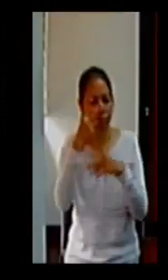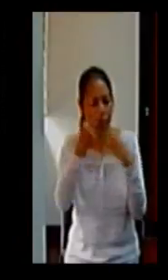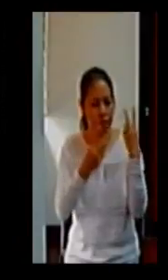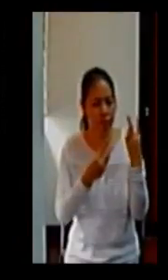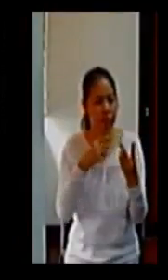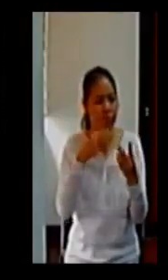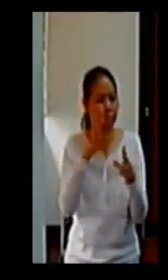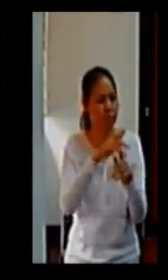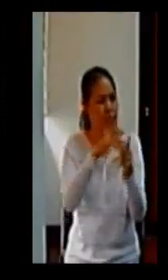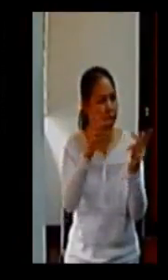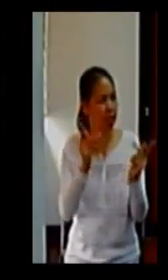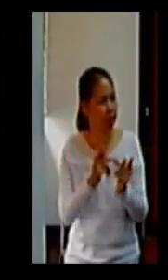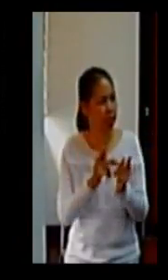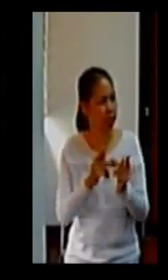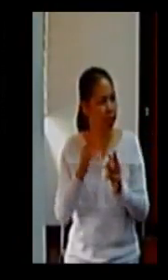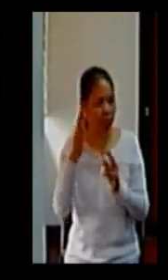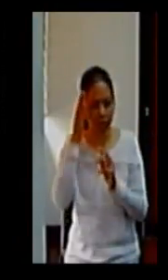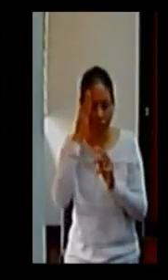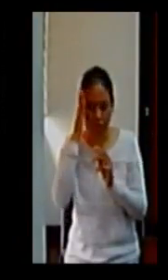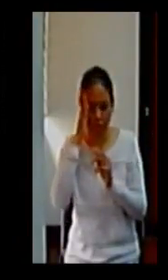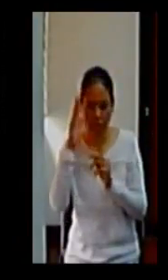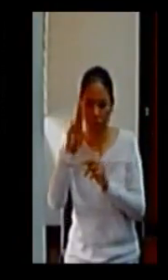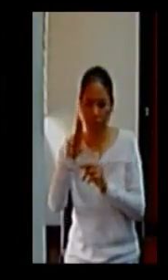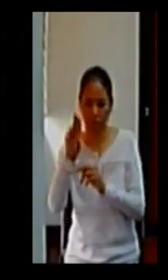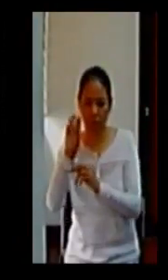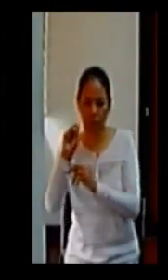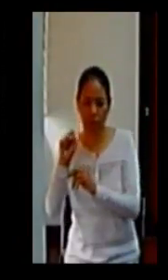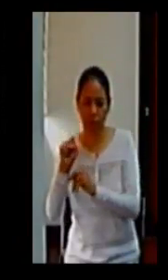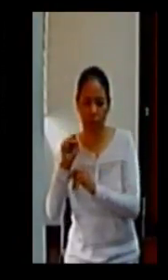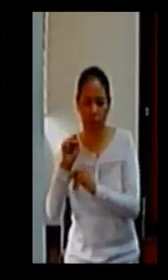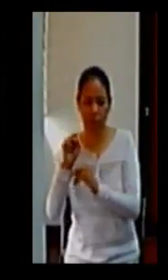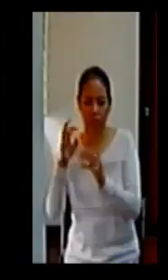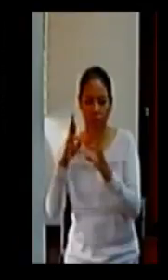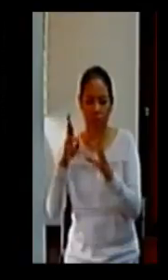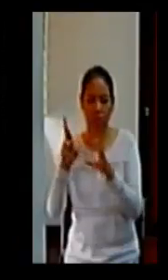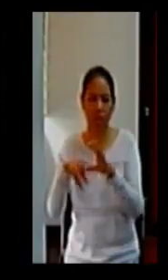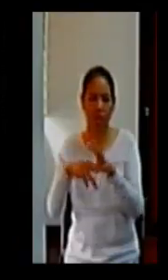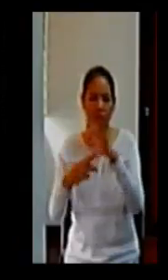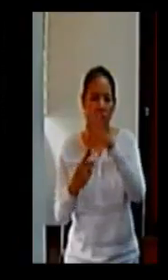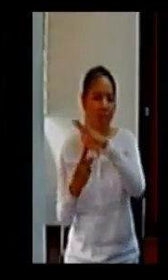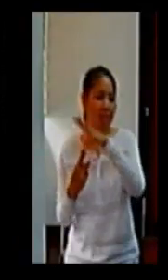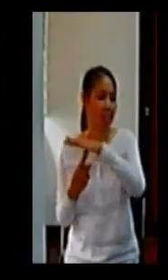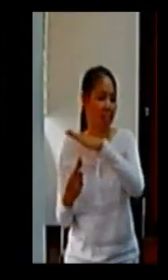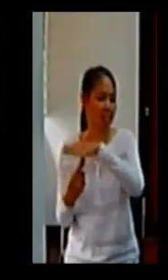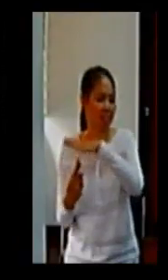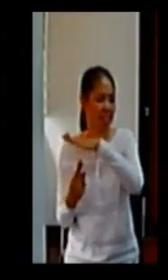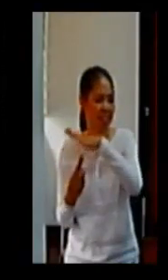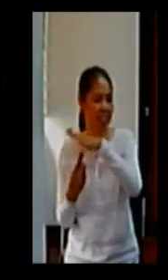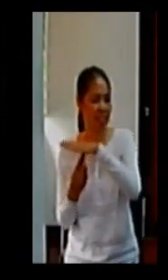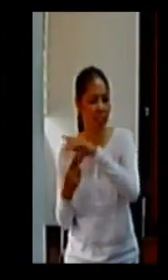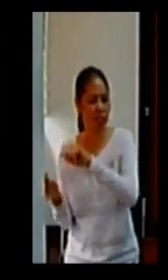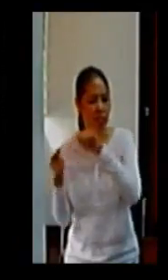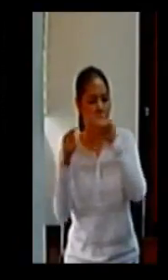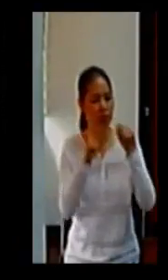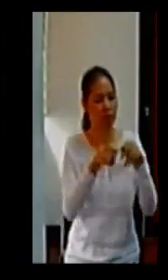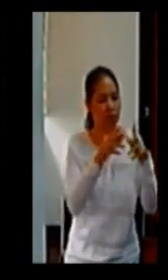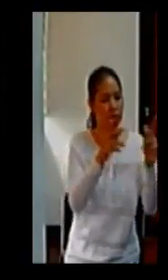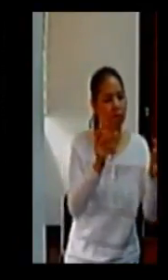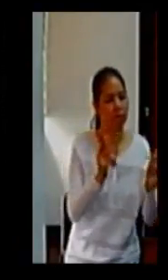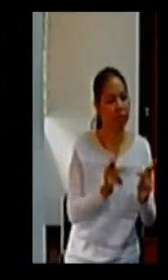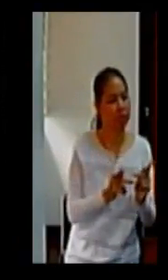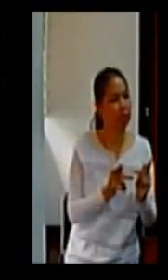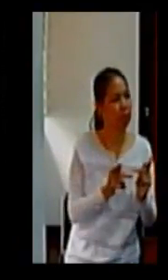of a U.S. retiree who came to our place and built a house in the mountains and adopt